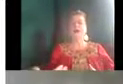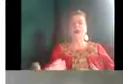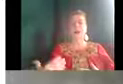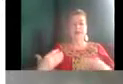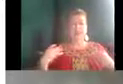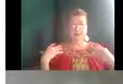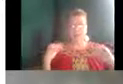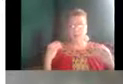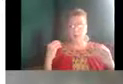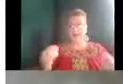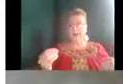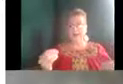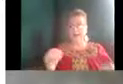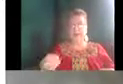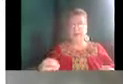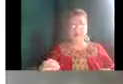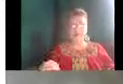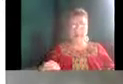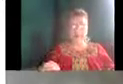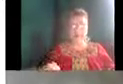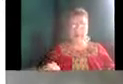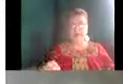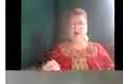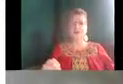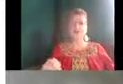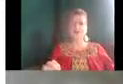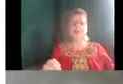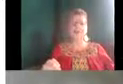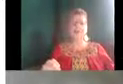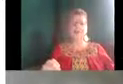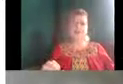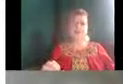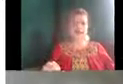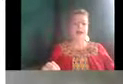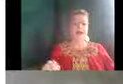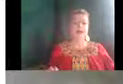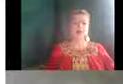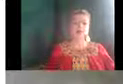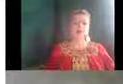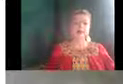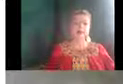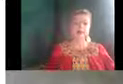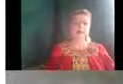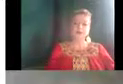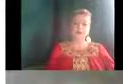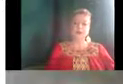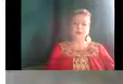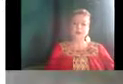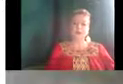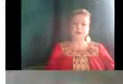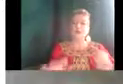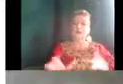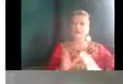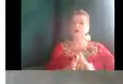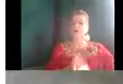get these uh one-time fee emergency alert systems and what they do is